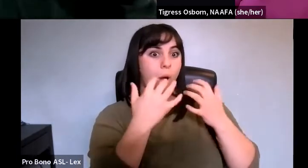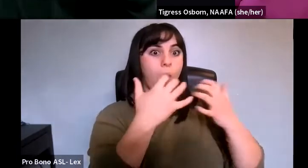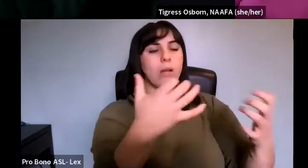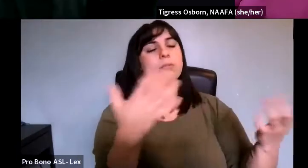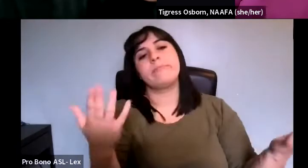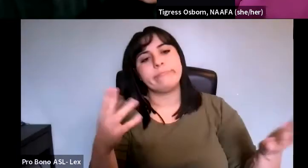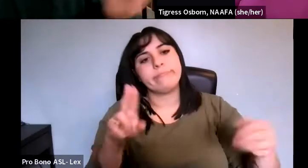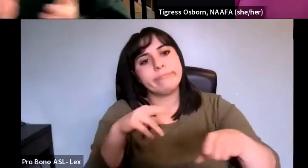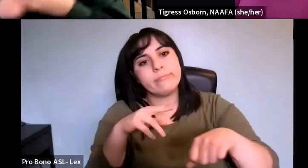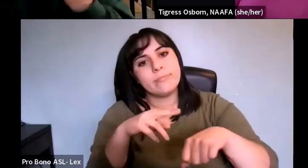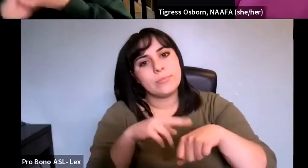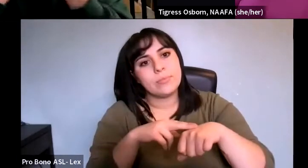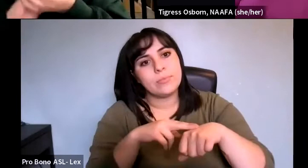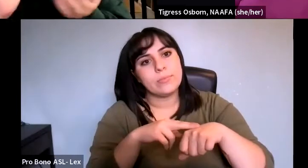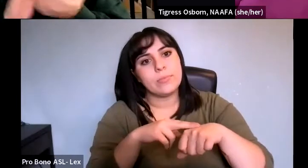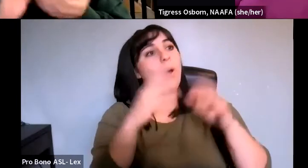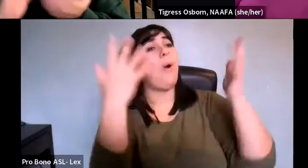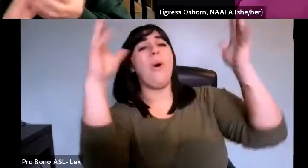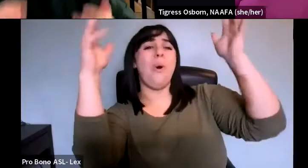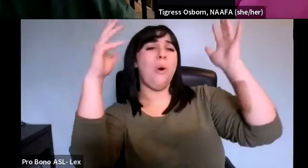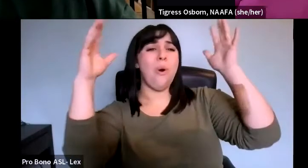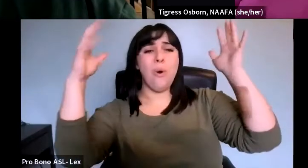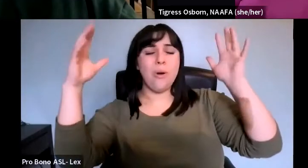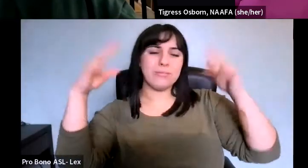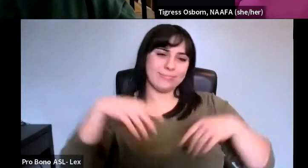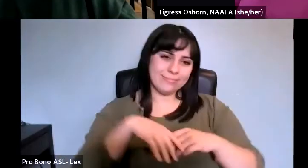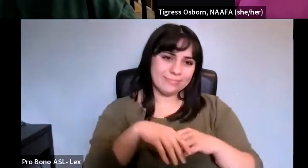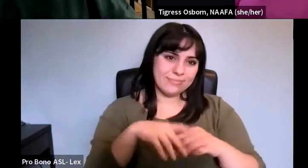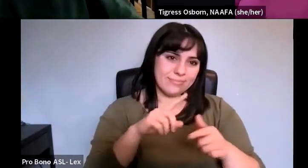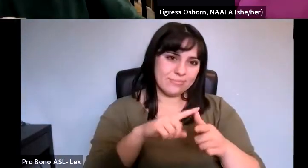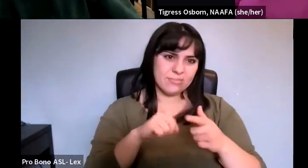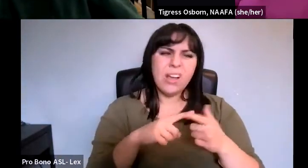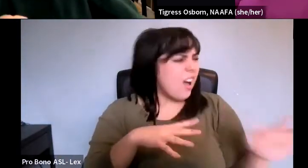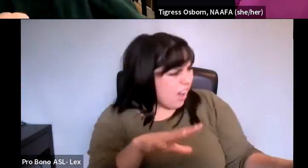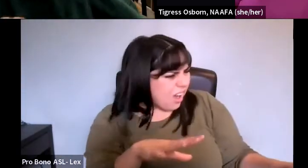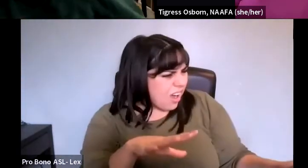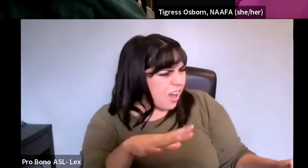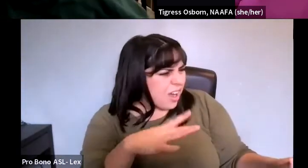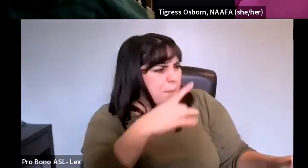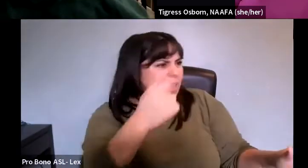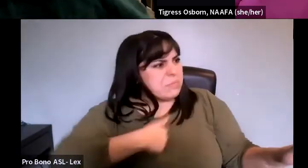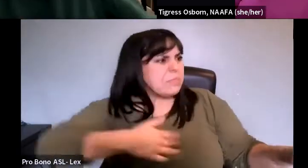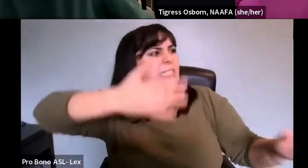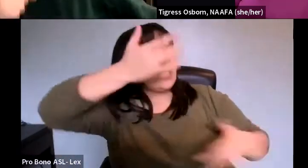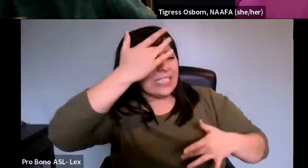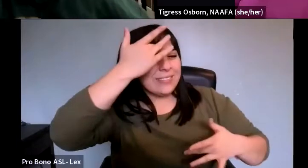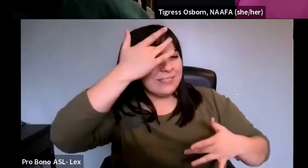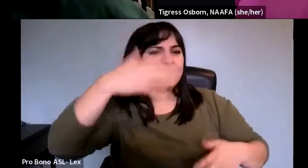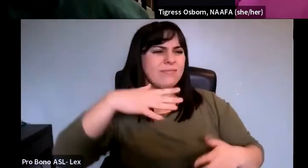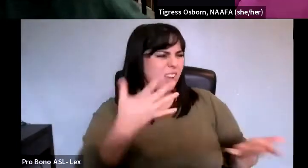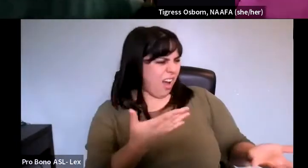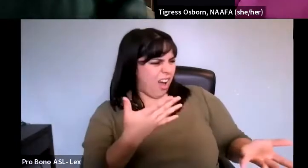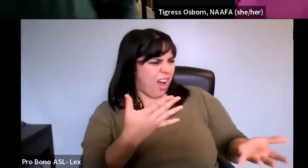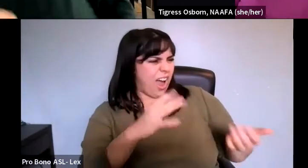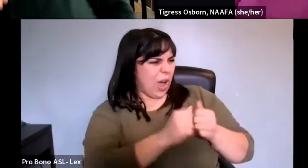do what we expect them to do, which is to like whoop and cheer, like, well done. And then I would just go, because I'm sick. How dare